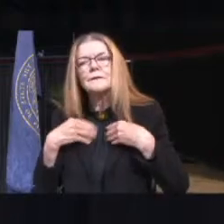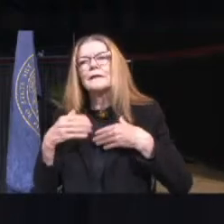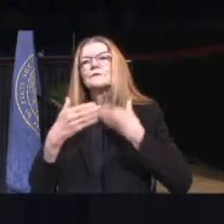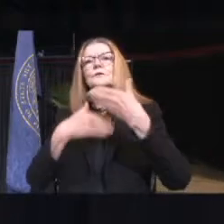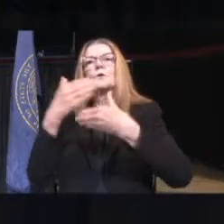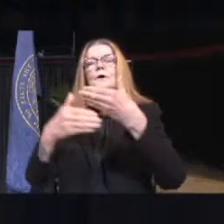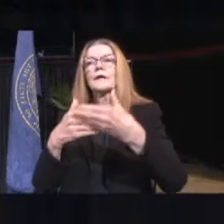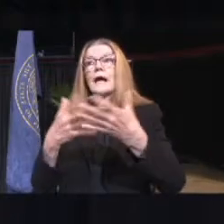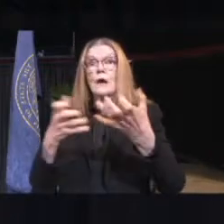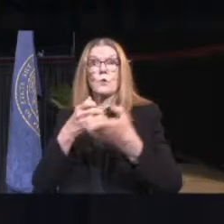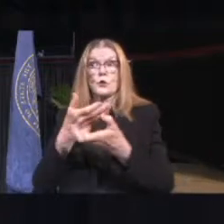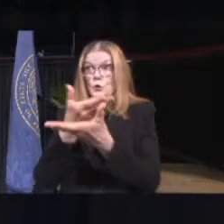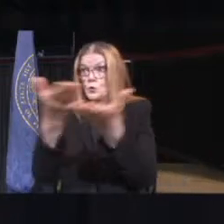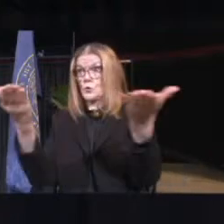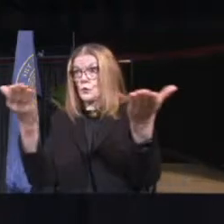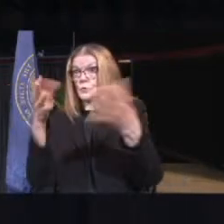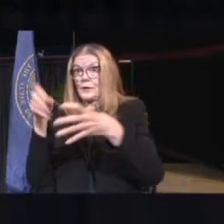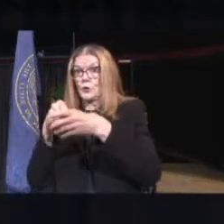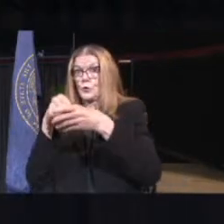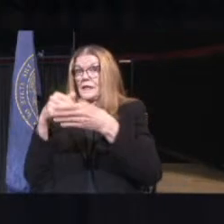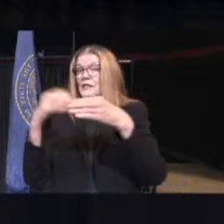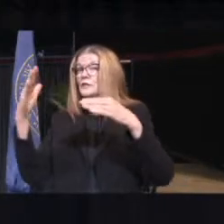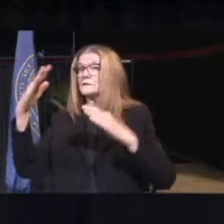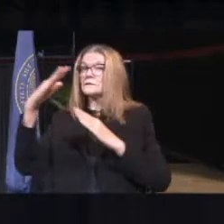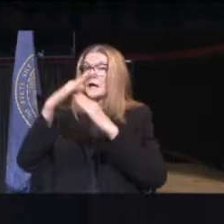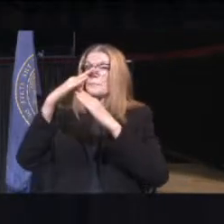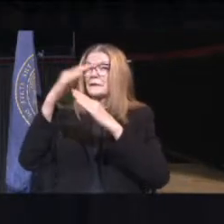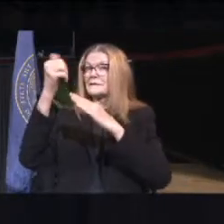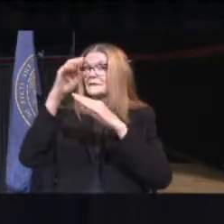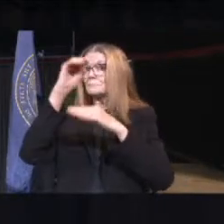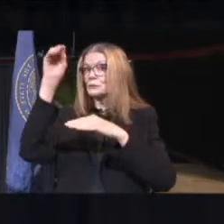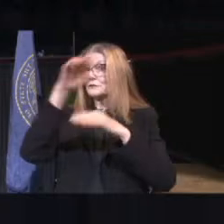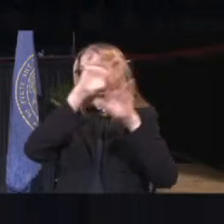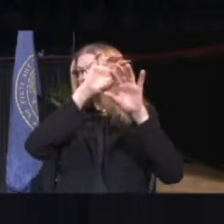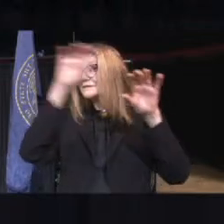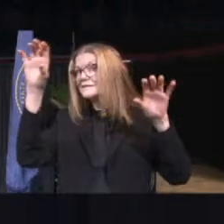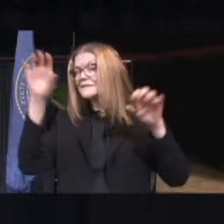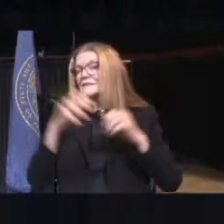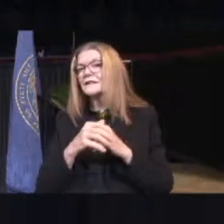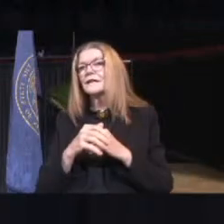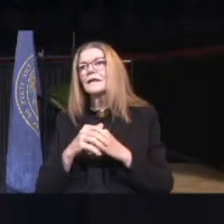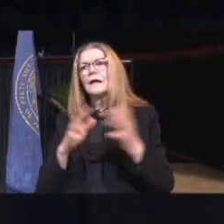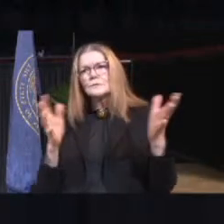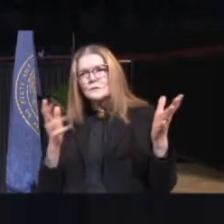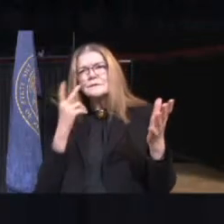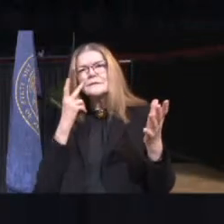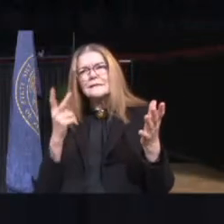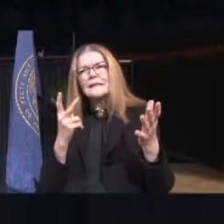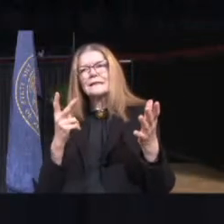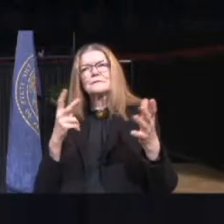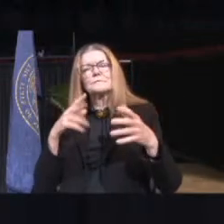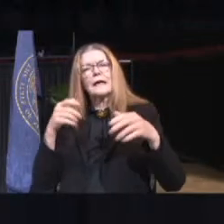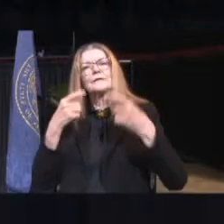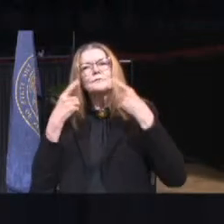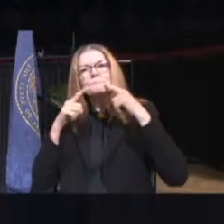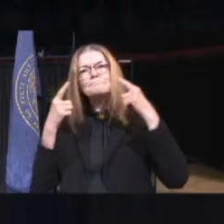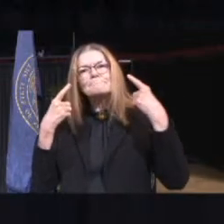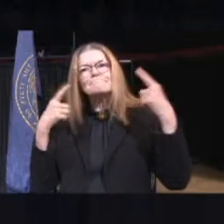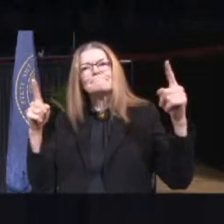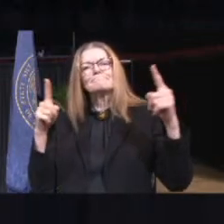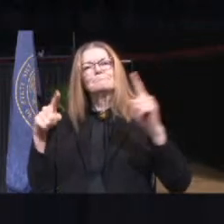of 2022 to be in that top 10%, to foster, embrace, and execute positive change in the